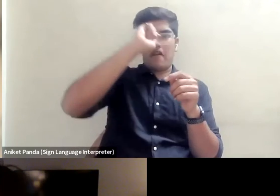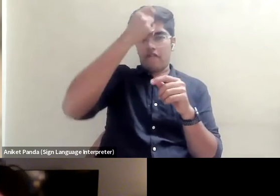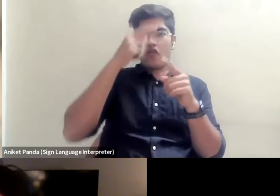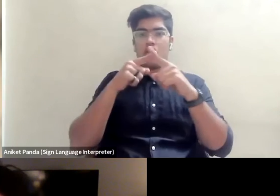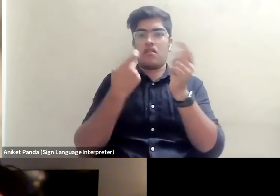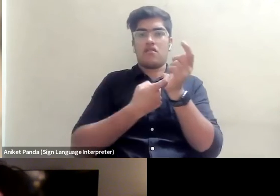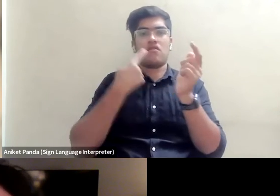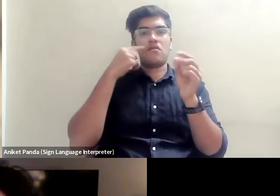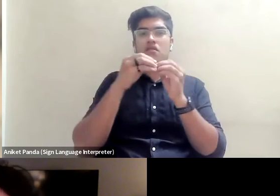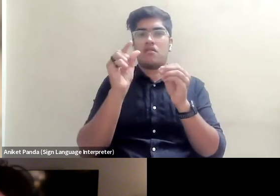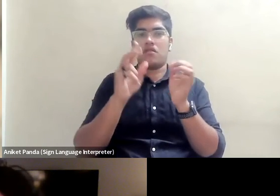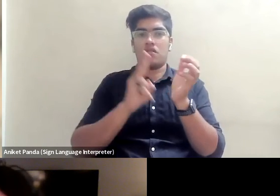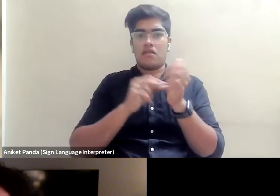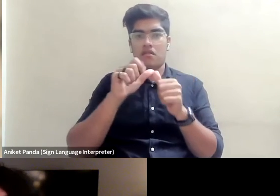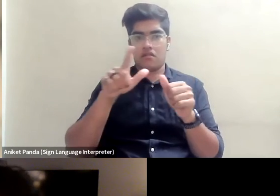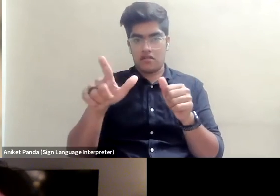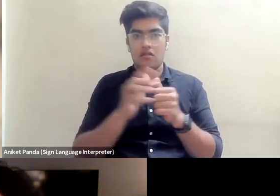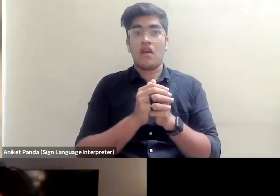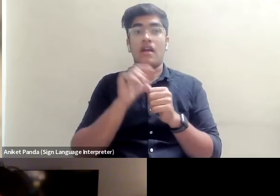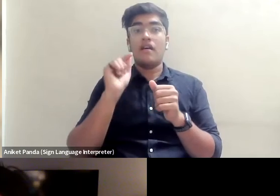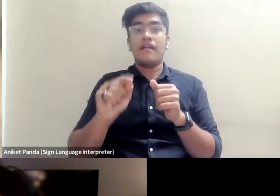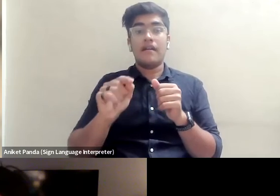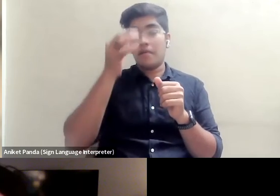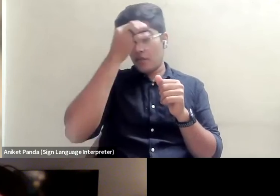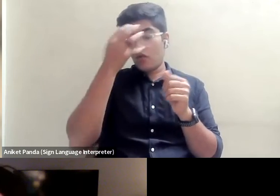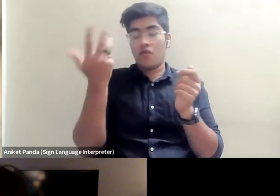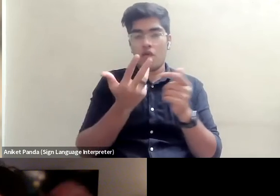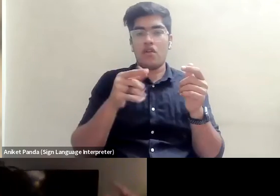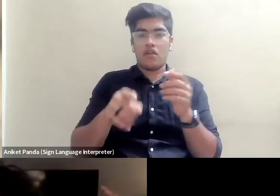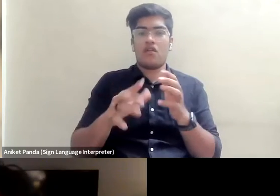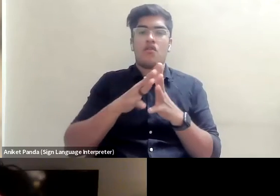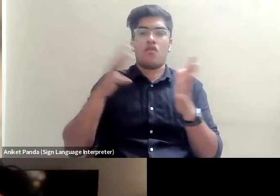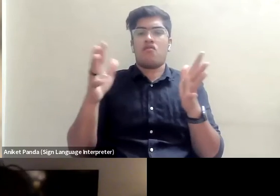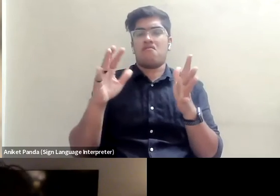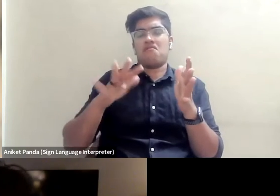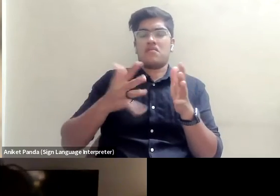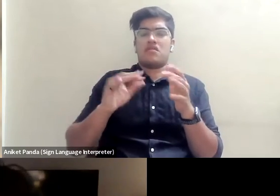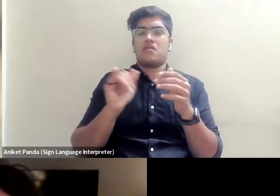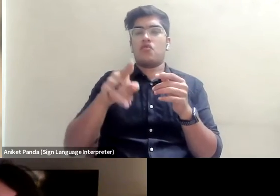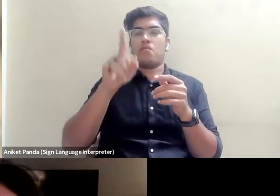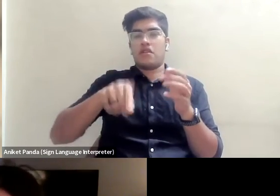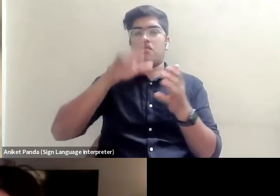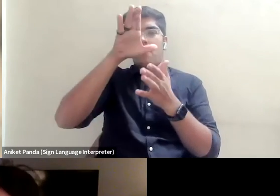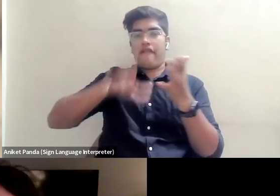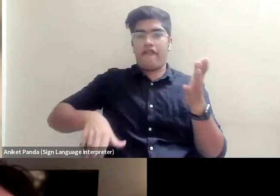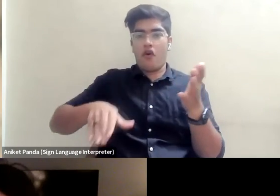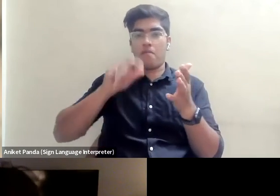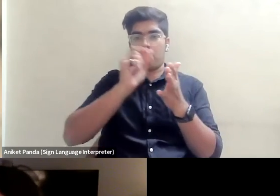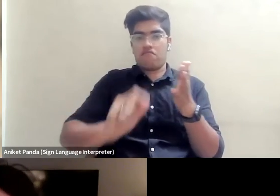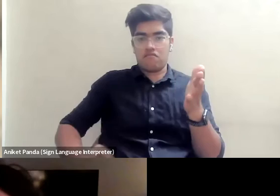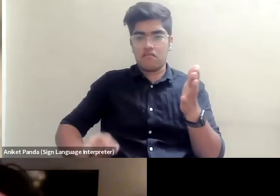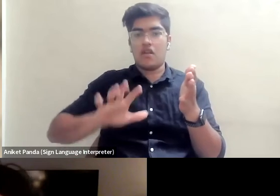as suspected foreigners is really arbitrary. Technically, the process is supposed to be, and there are forms for it, that you have to go, you have to verify,